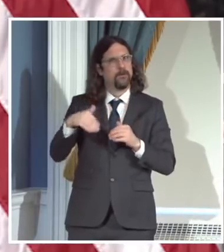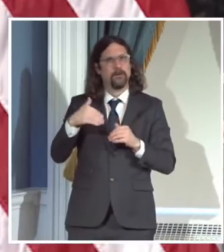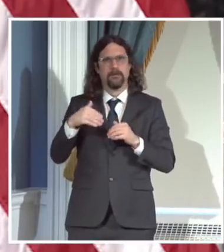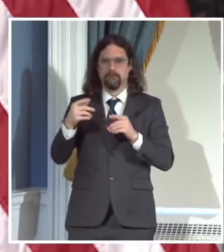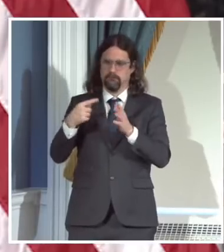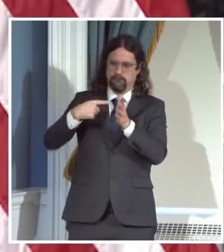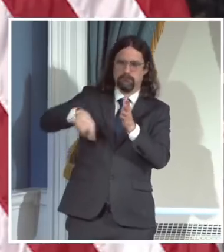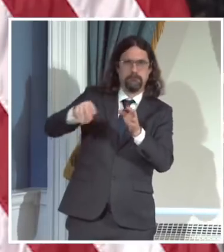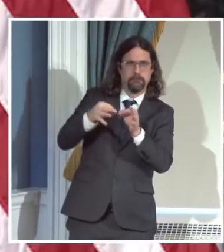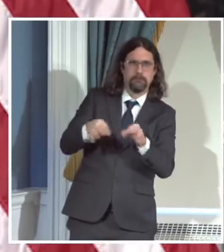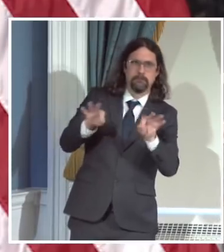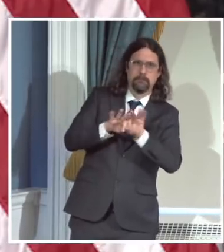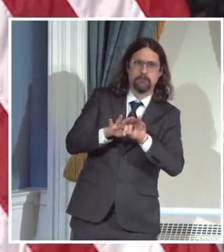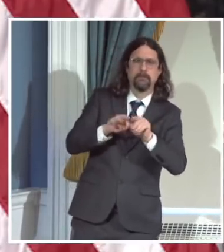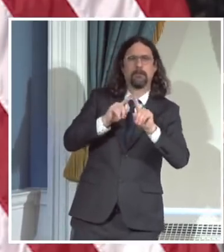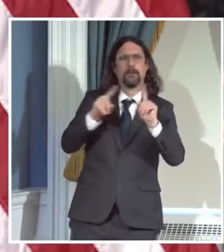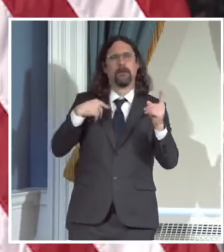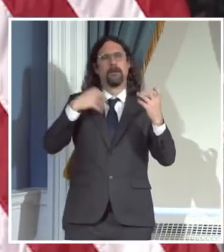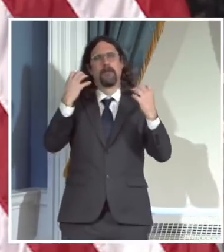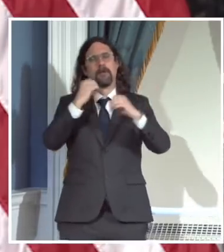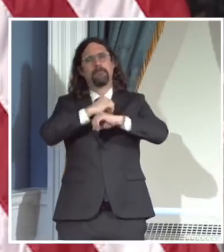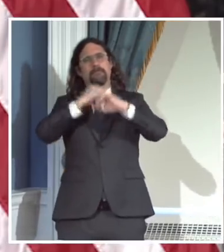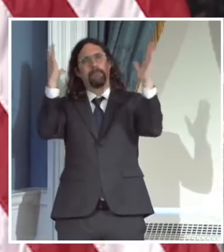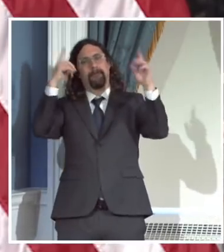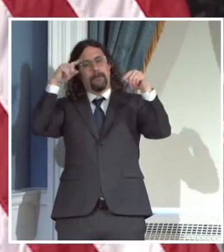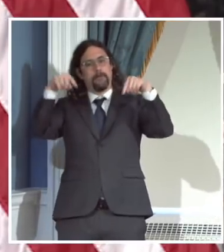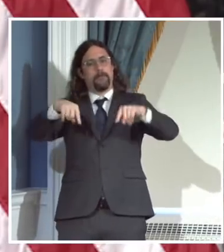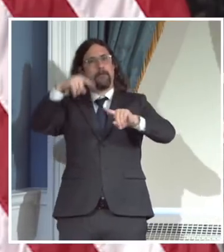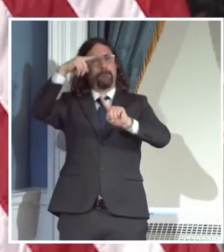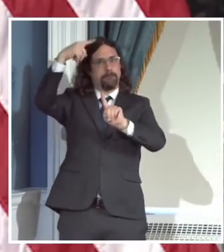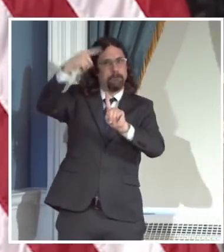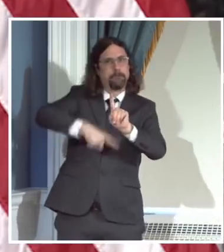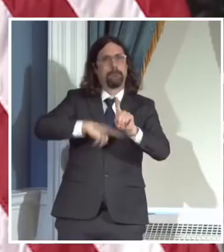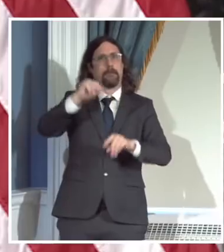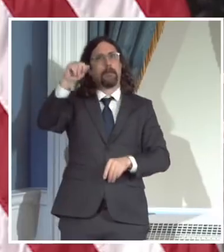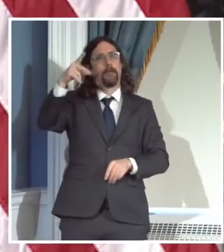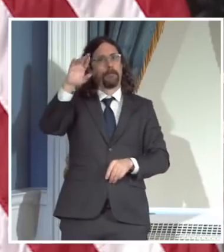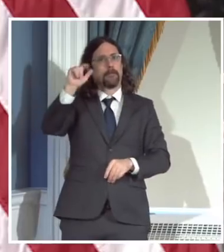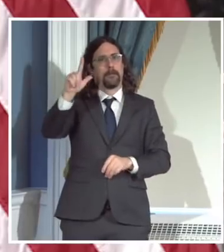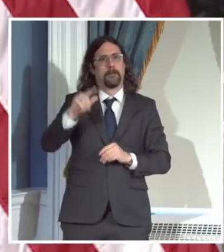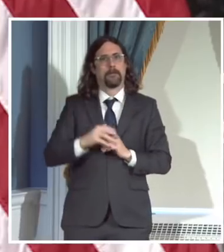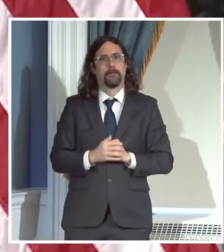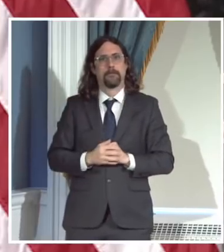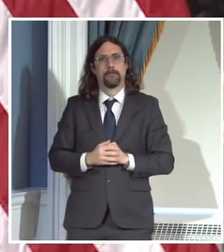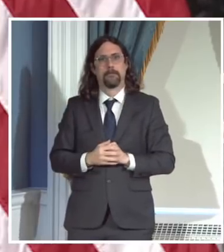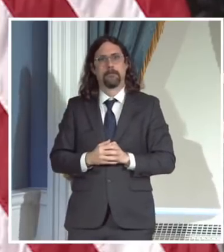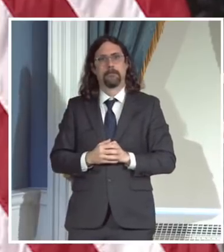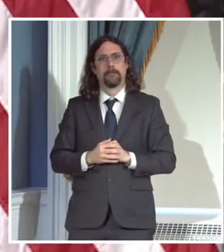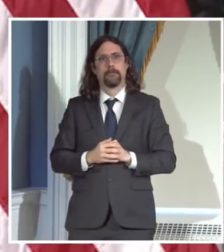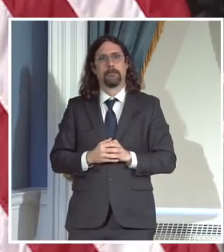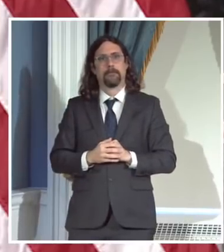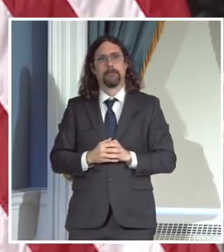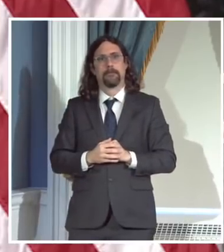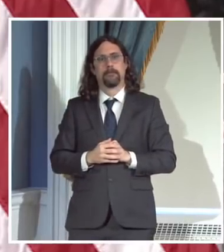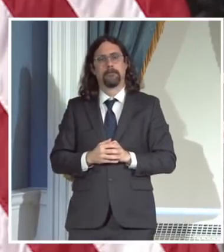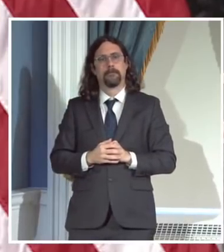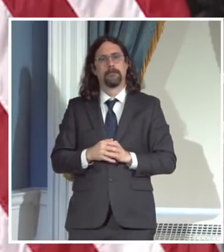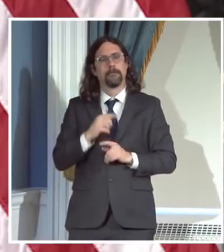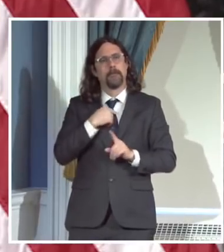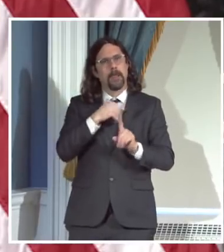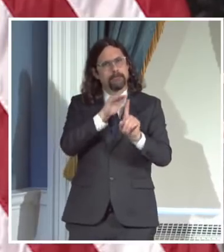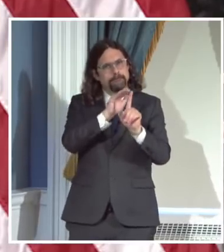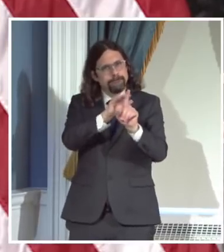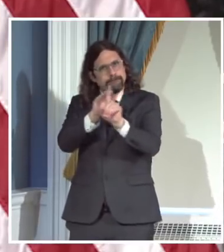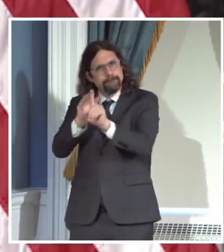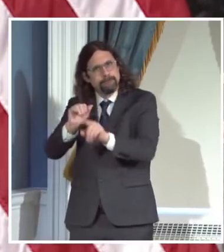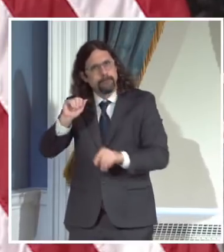overall situation. We've alluded to it many a time, but I want to just remind all New Yorkers about this. We're always going to need more of